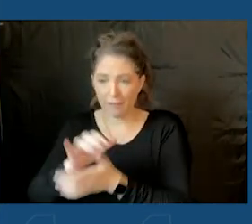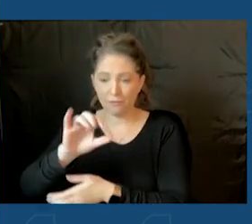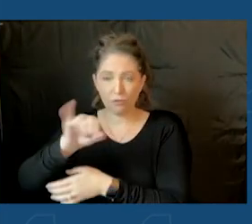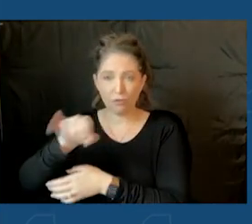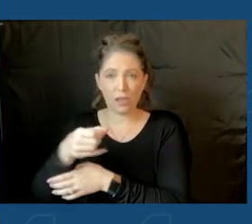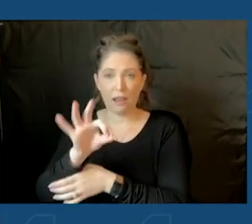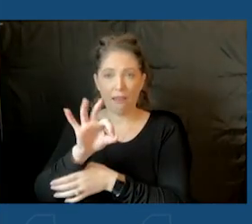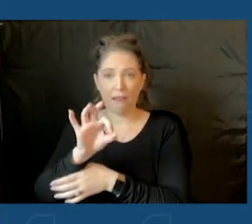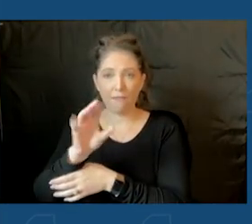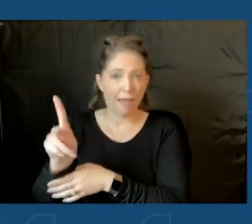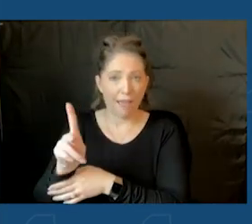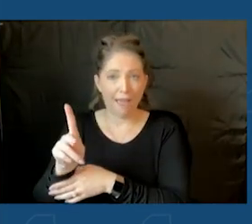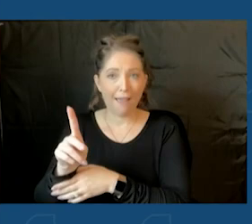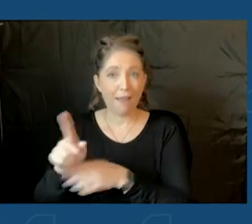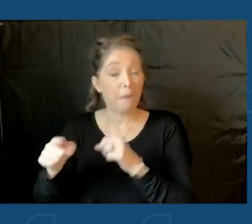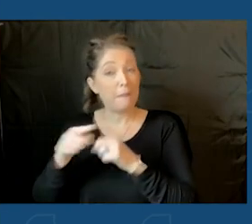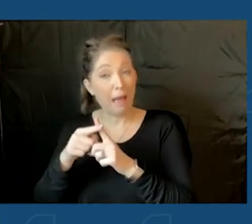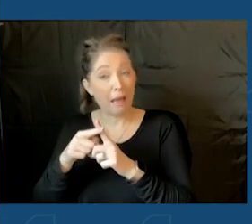Port Authority.